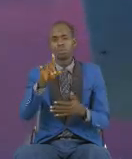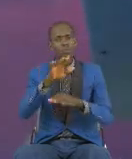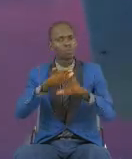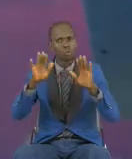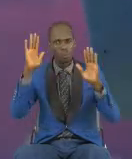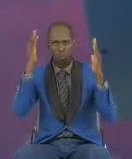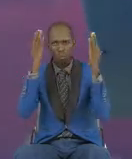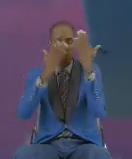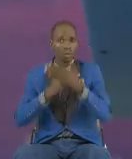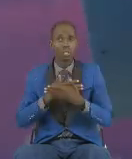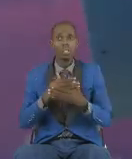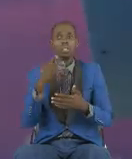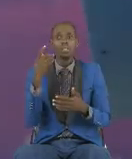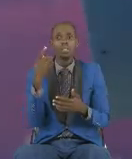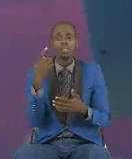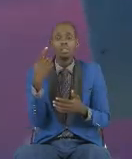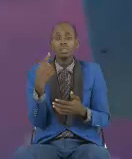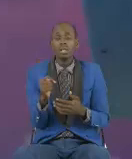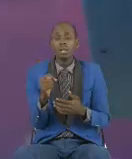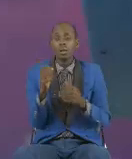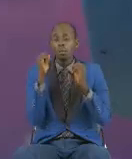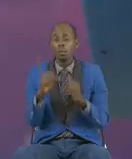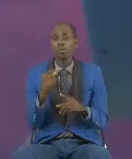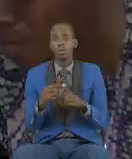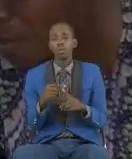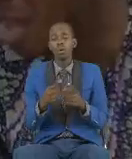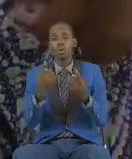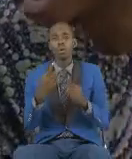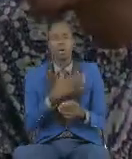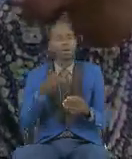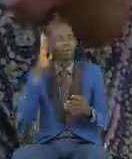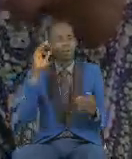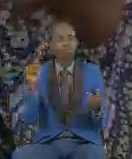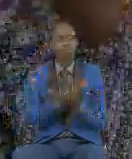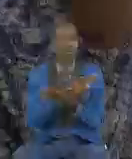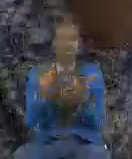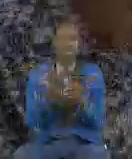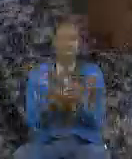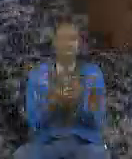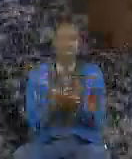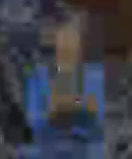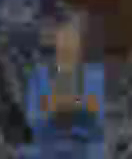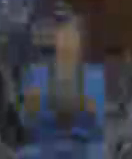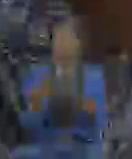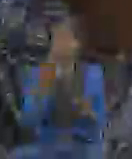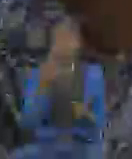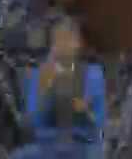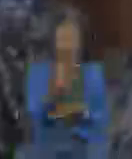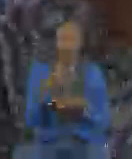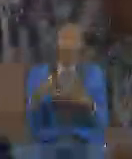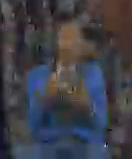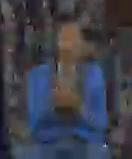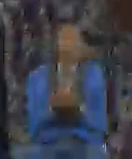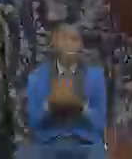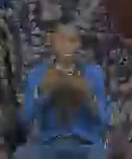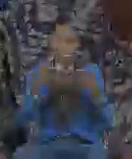of the word comes, and it will shatter everything. I see those enemies going out. I